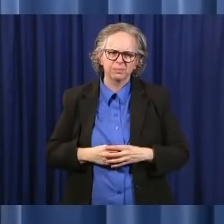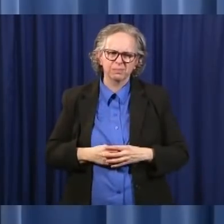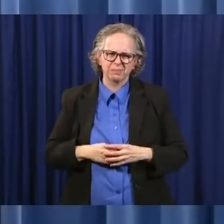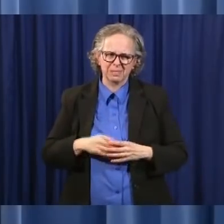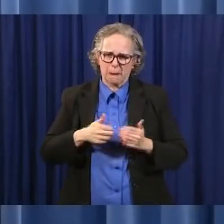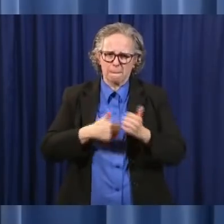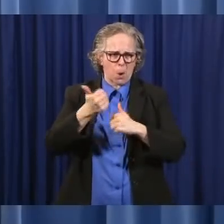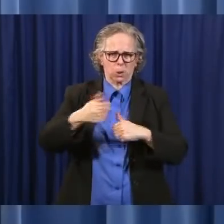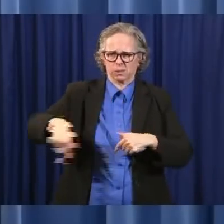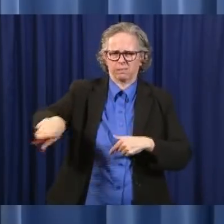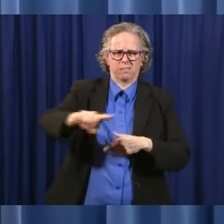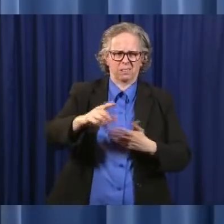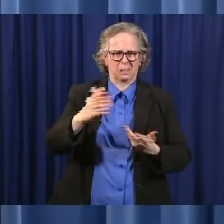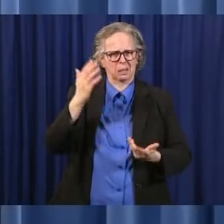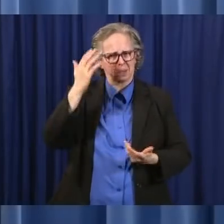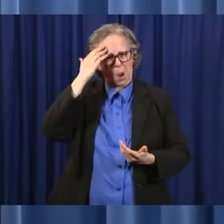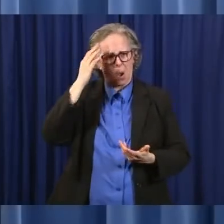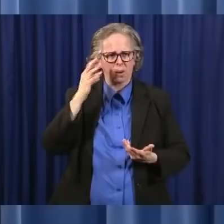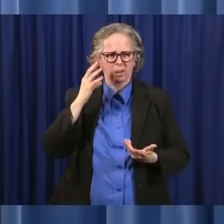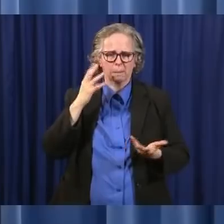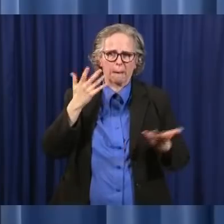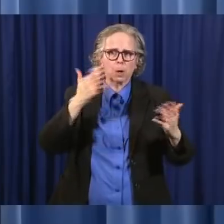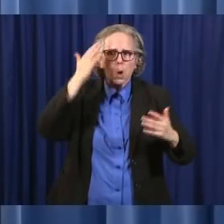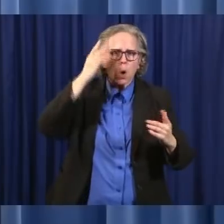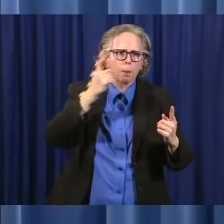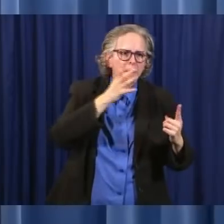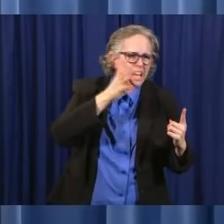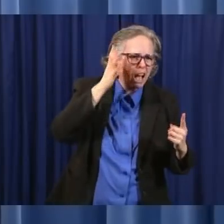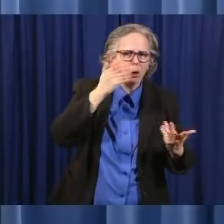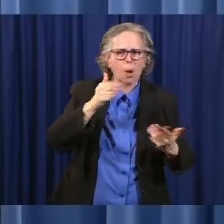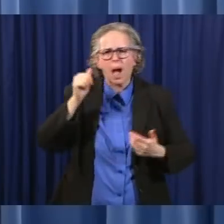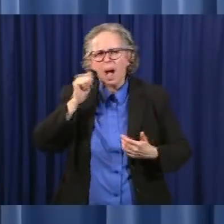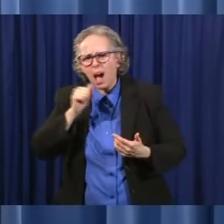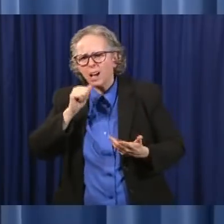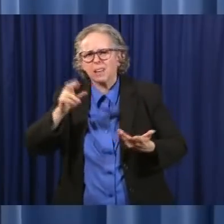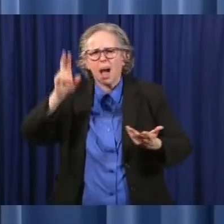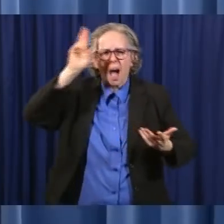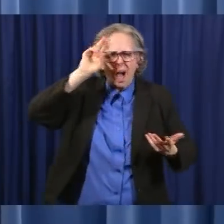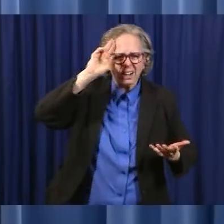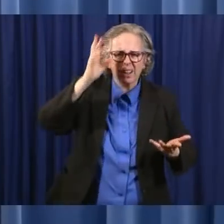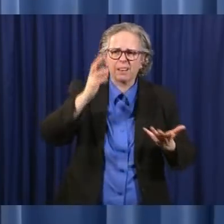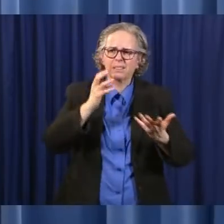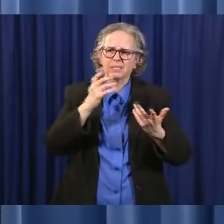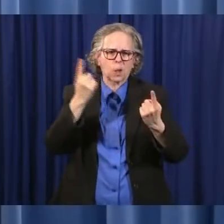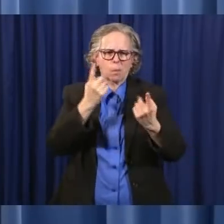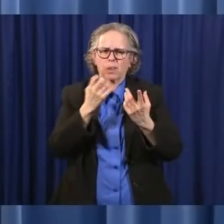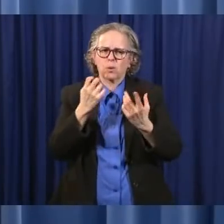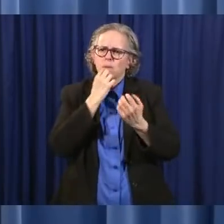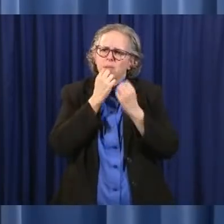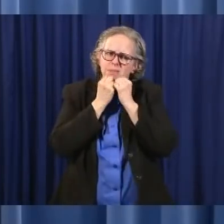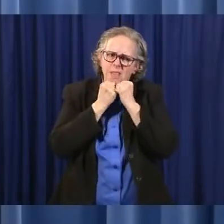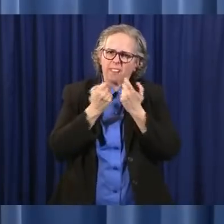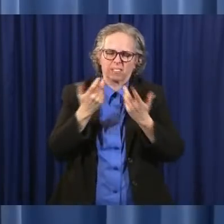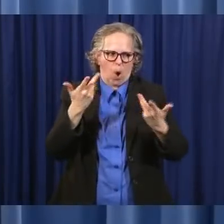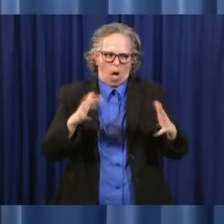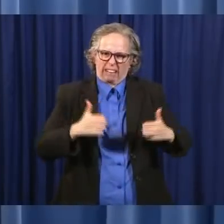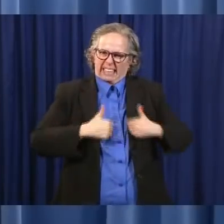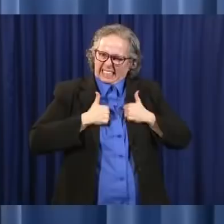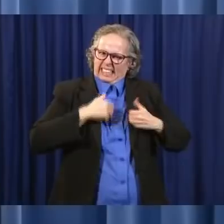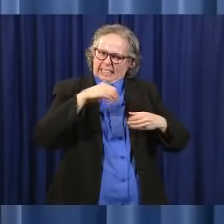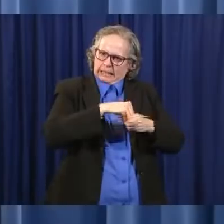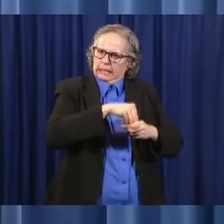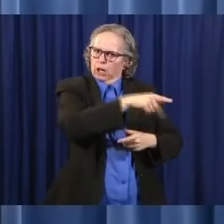had parents, aunts and uncles, loved ones in nursing homes. If we